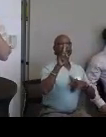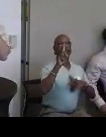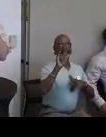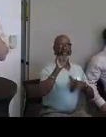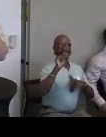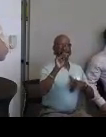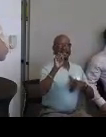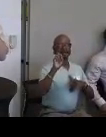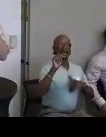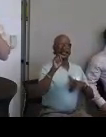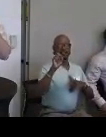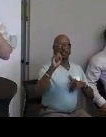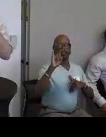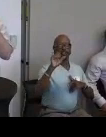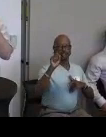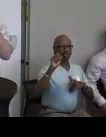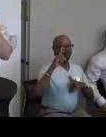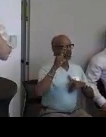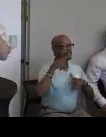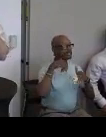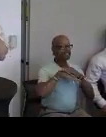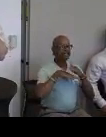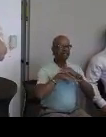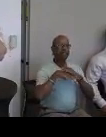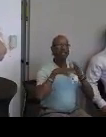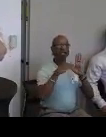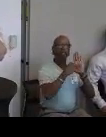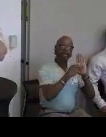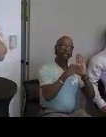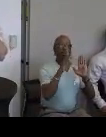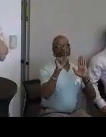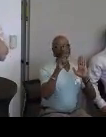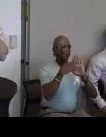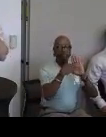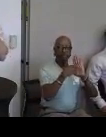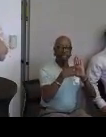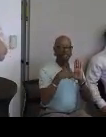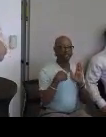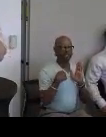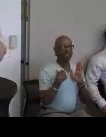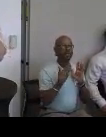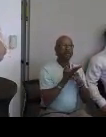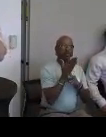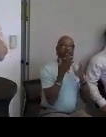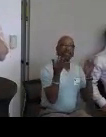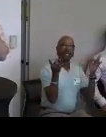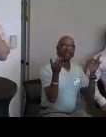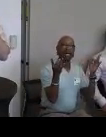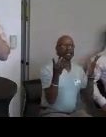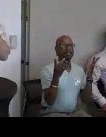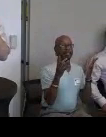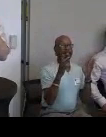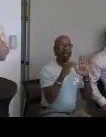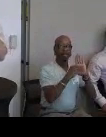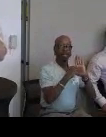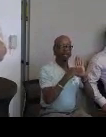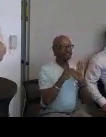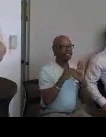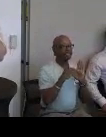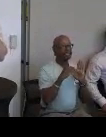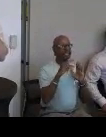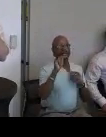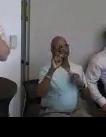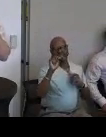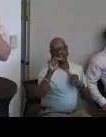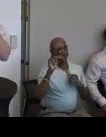the exploration and creation of accessible images, models, and data representations through tactile graphics, 3D models, and non-visual approaches